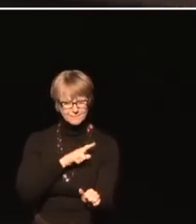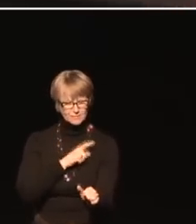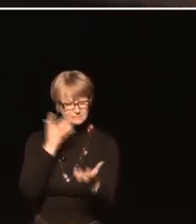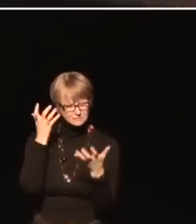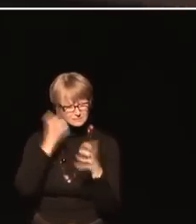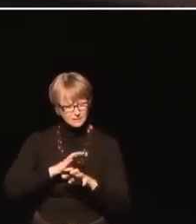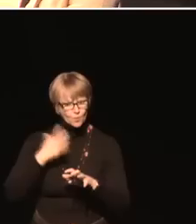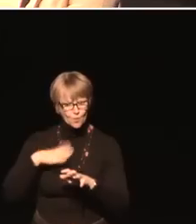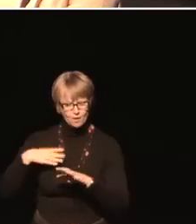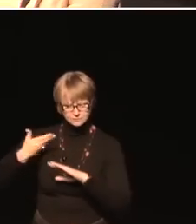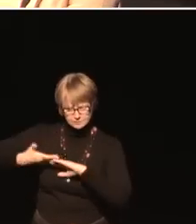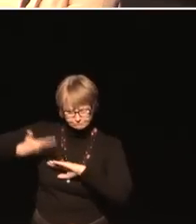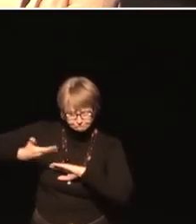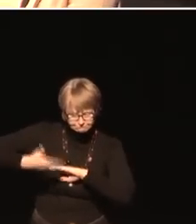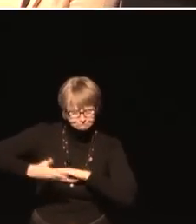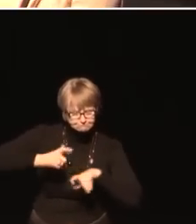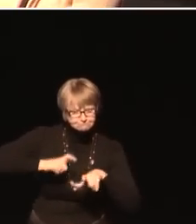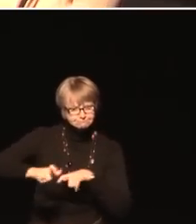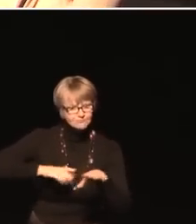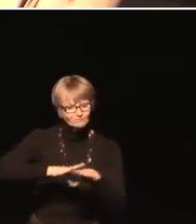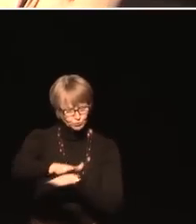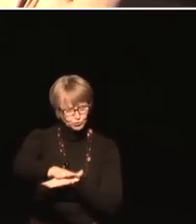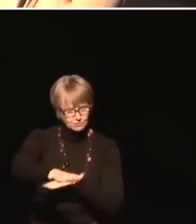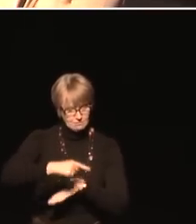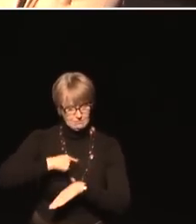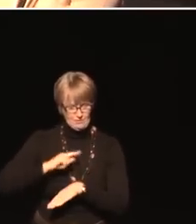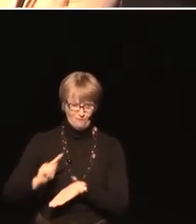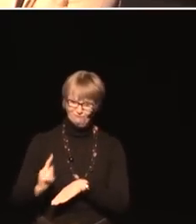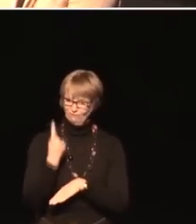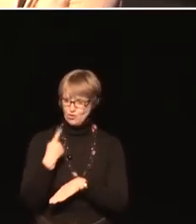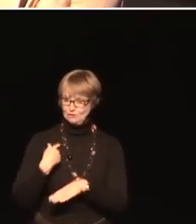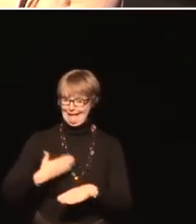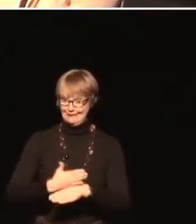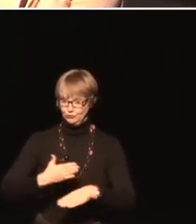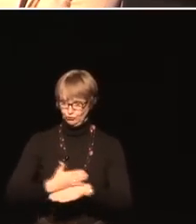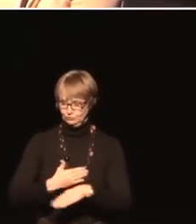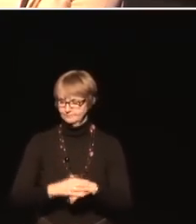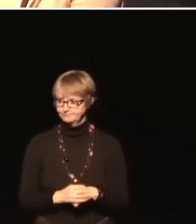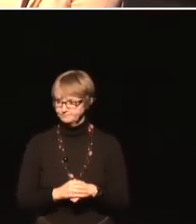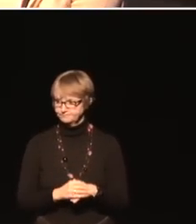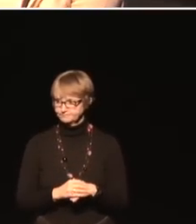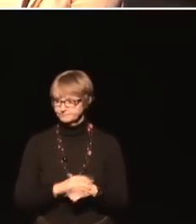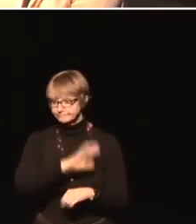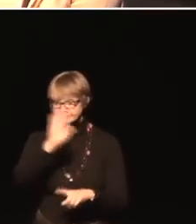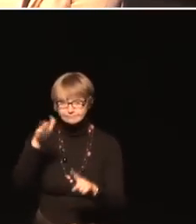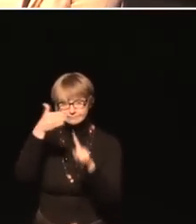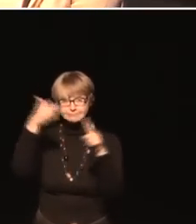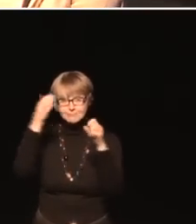and the future of the organisation. So that was my first move. Our mission